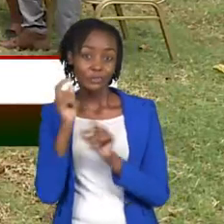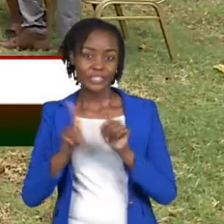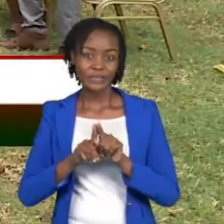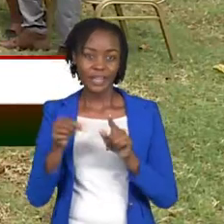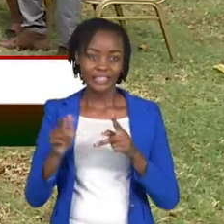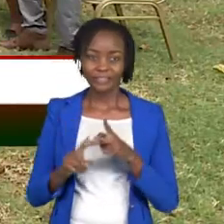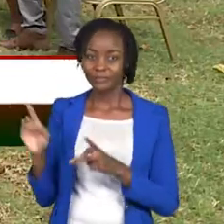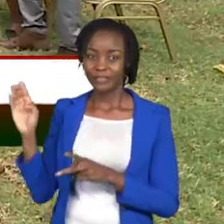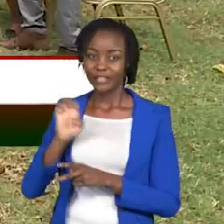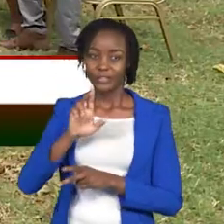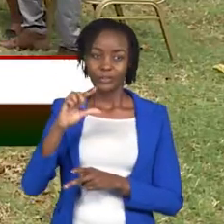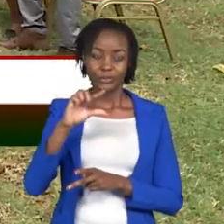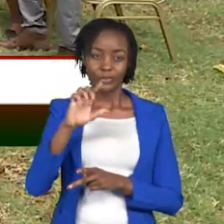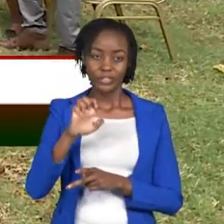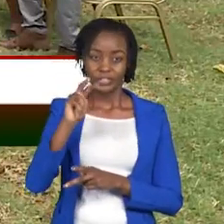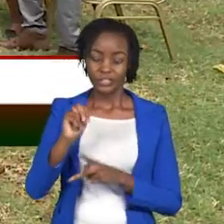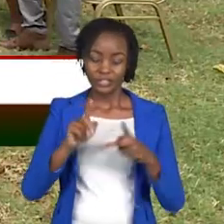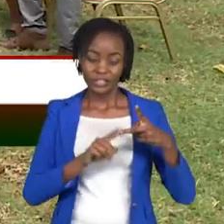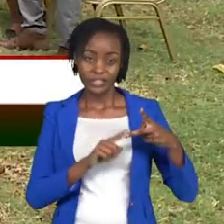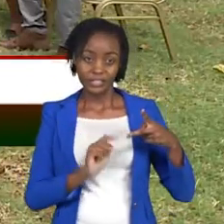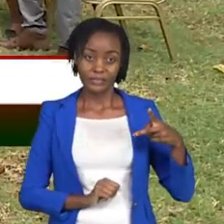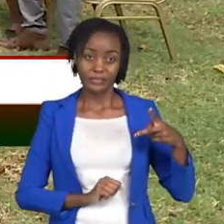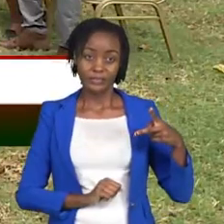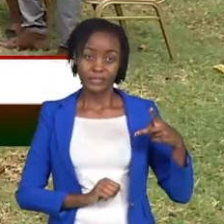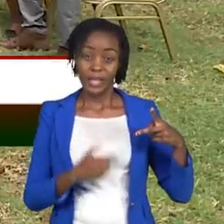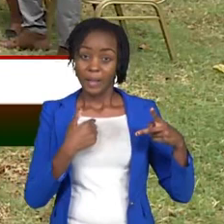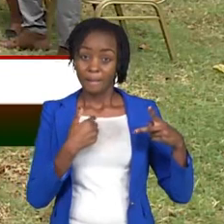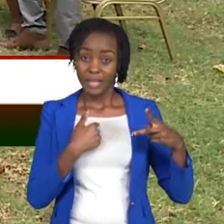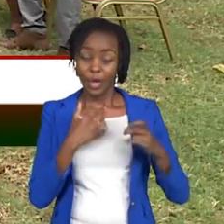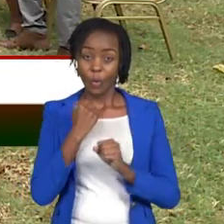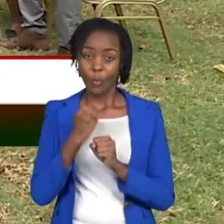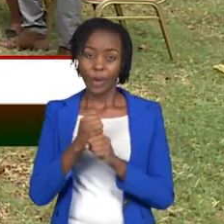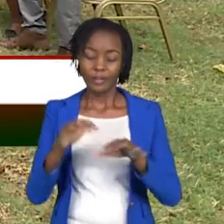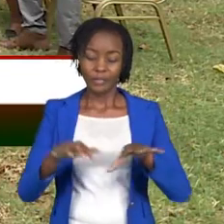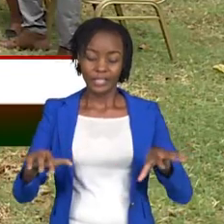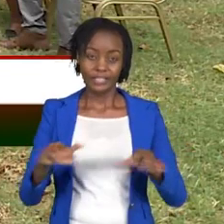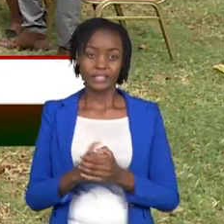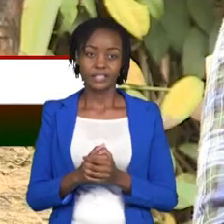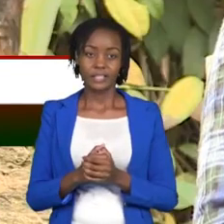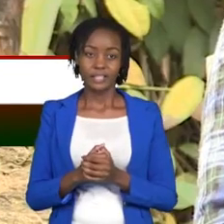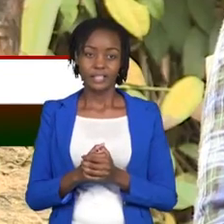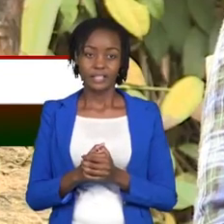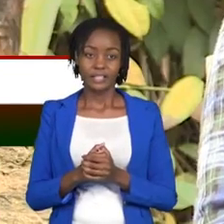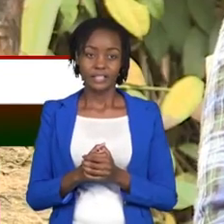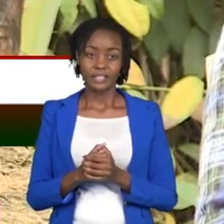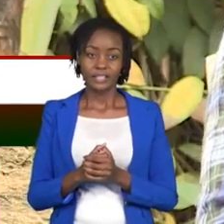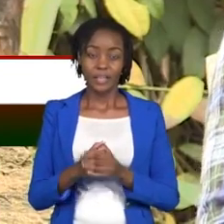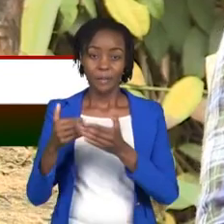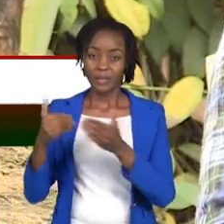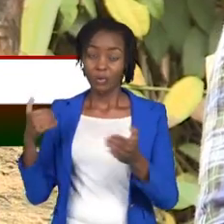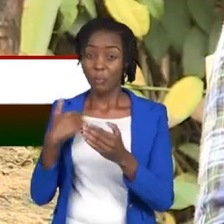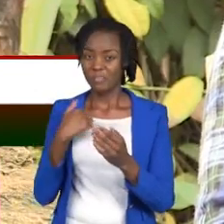Eugene. Yes, my name is Eugene Mushai. I do marketing and events. I also do branding. I used to